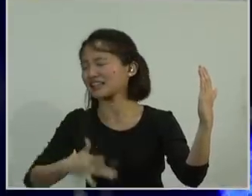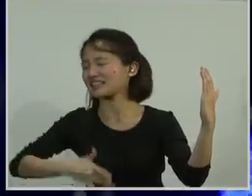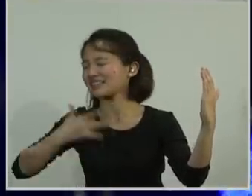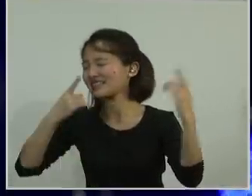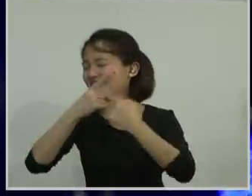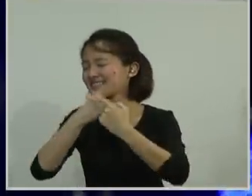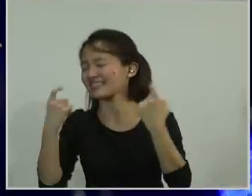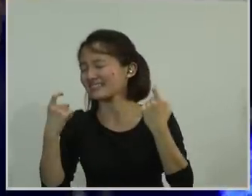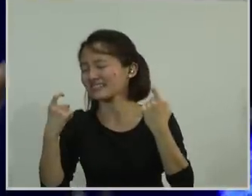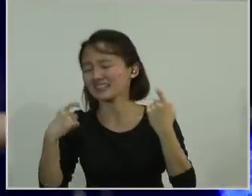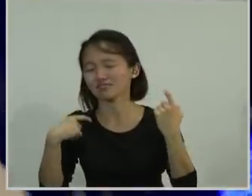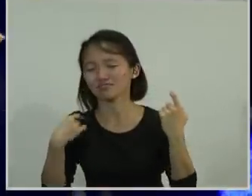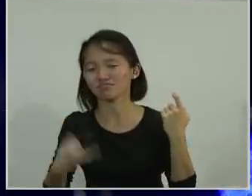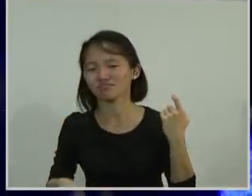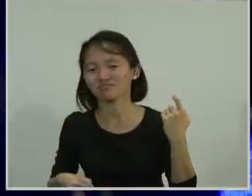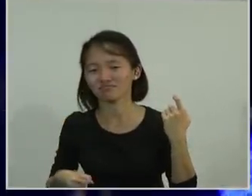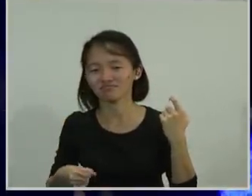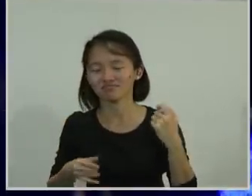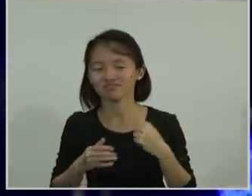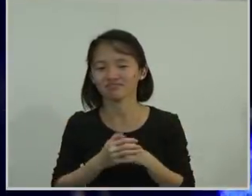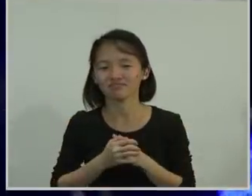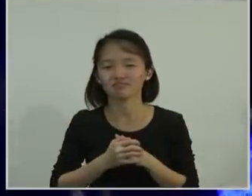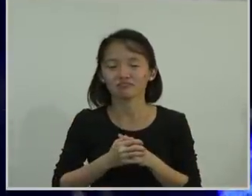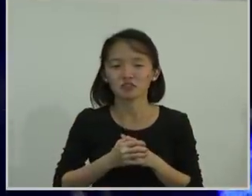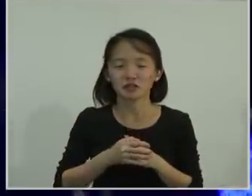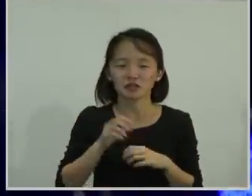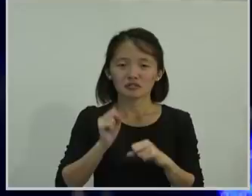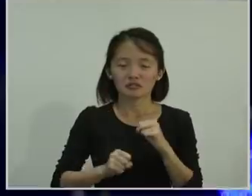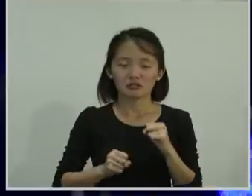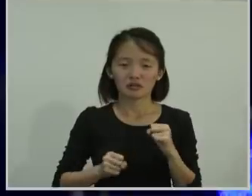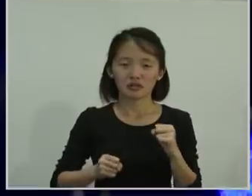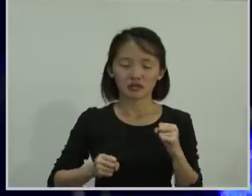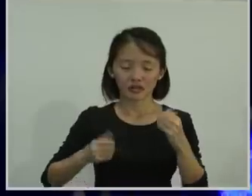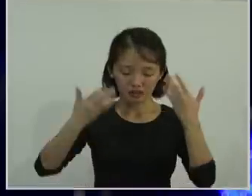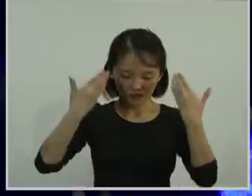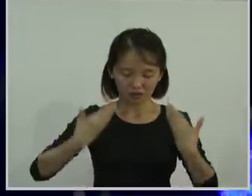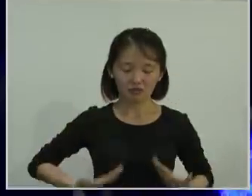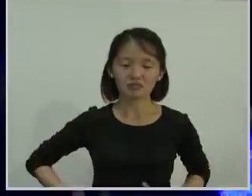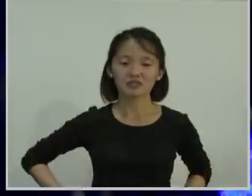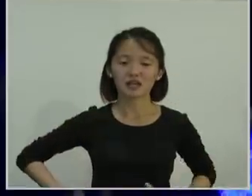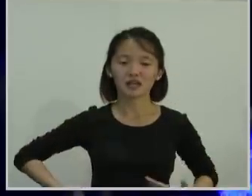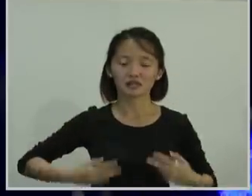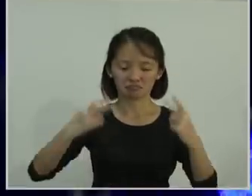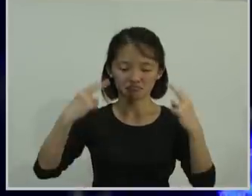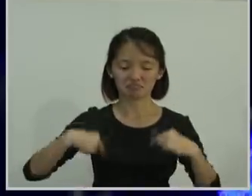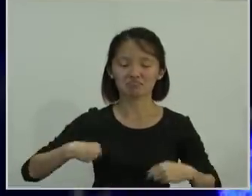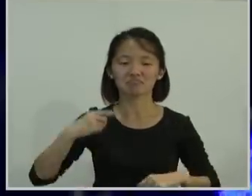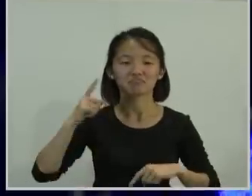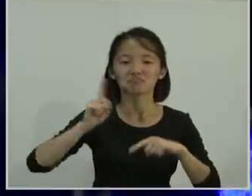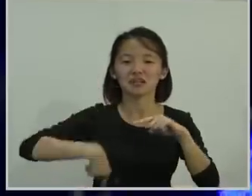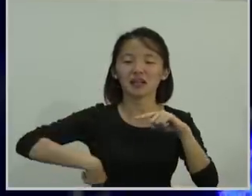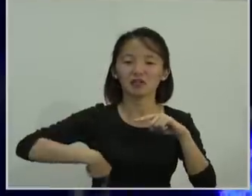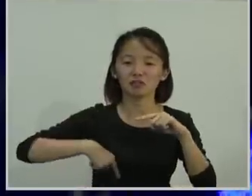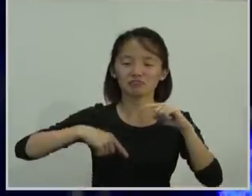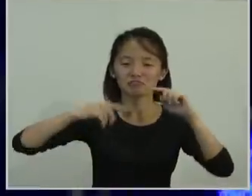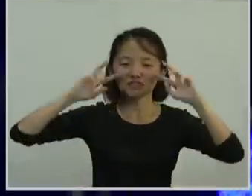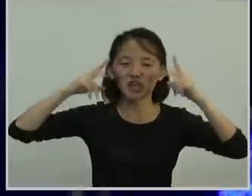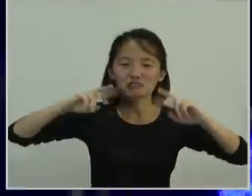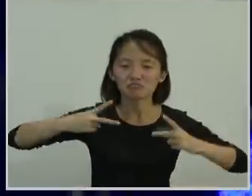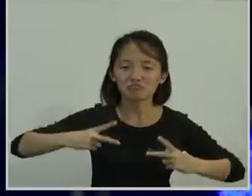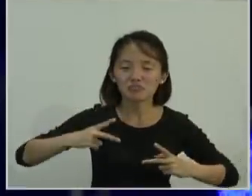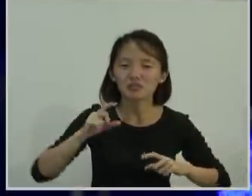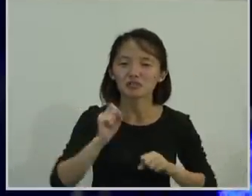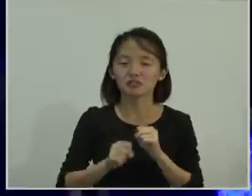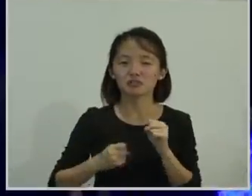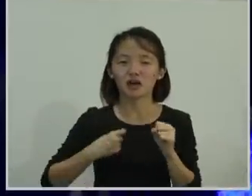So when I couldn't fix what was on the outside, I started to compensate for what